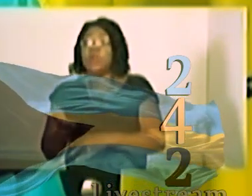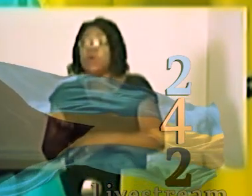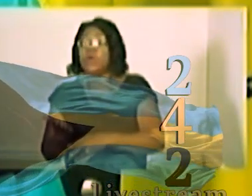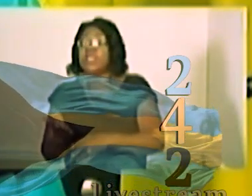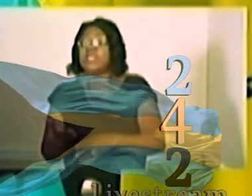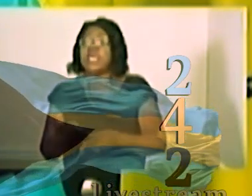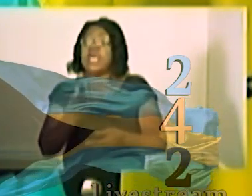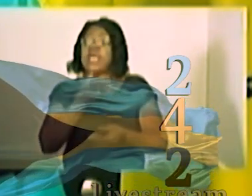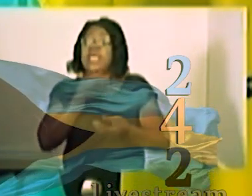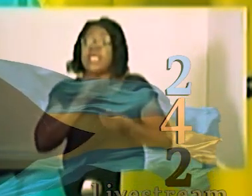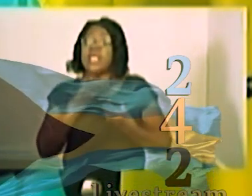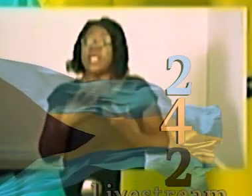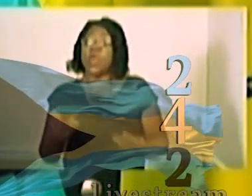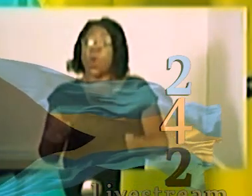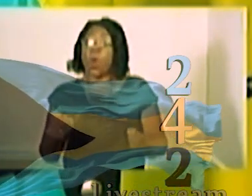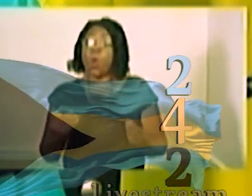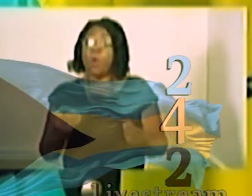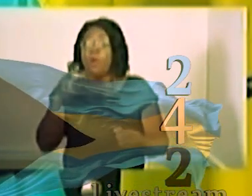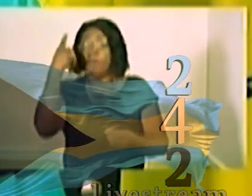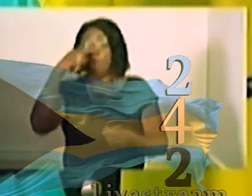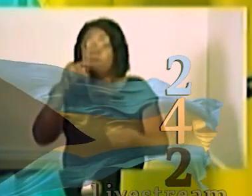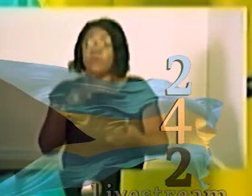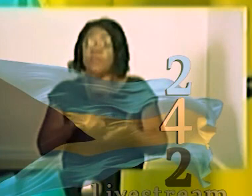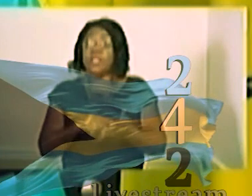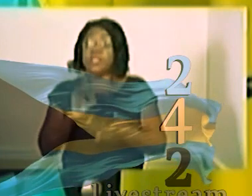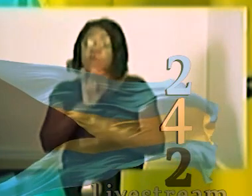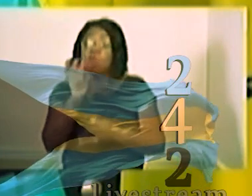cure for this COVID-19.